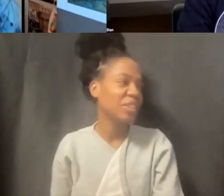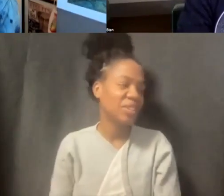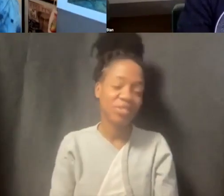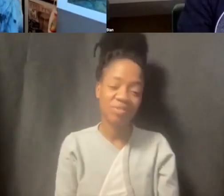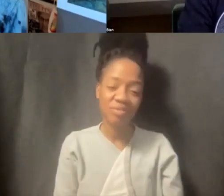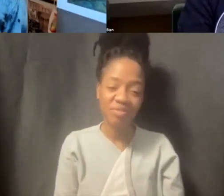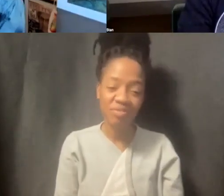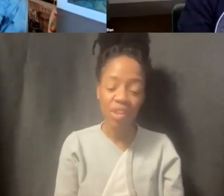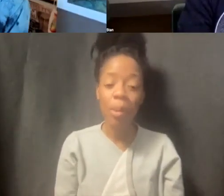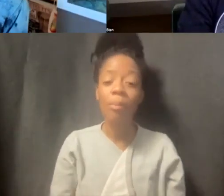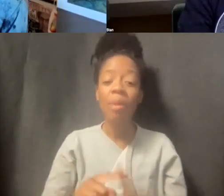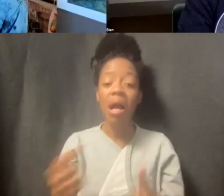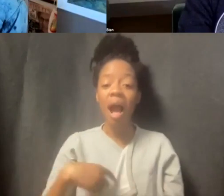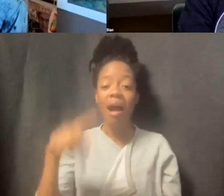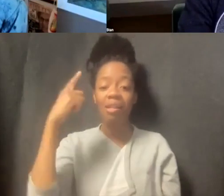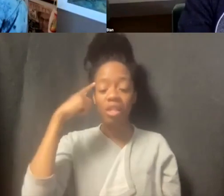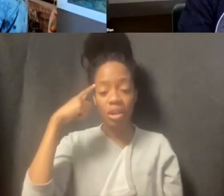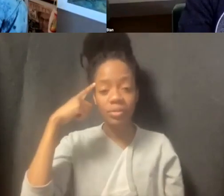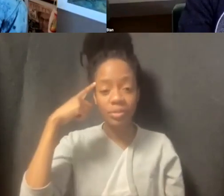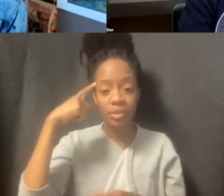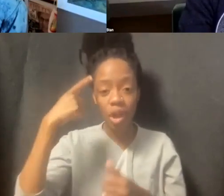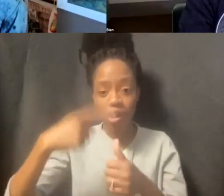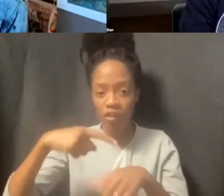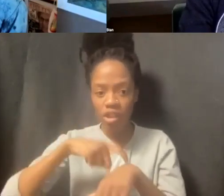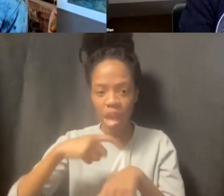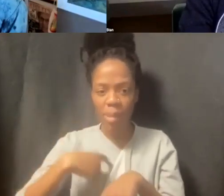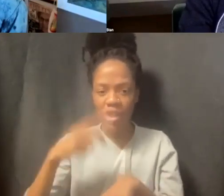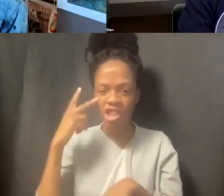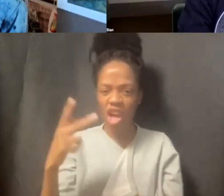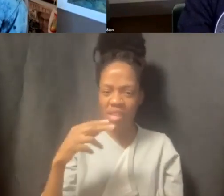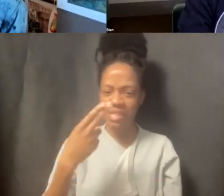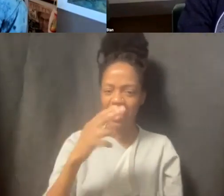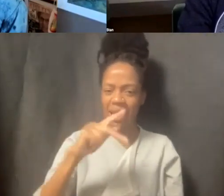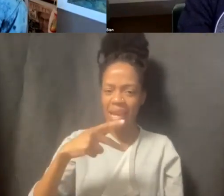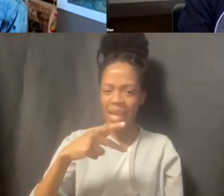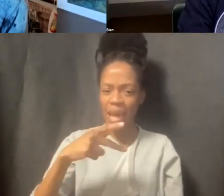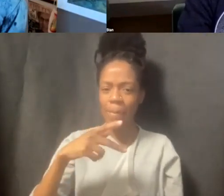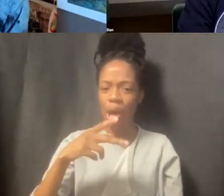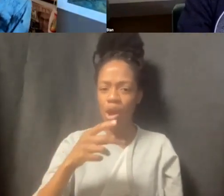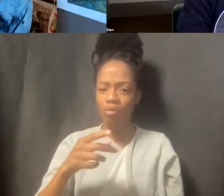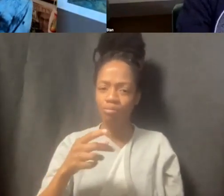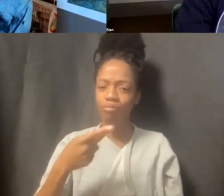But then I thought after the first time I saw this hip-hop show, and I thought,